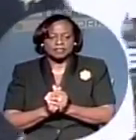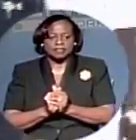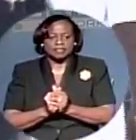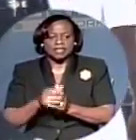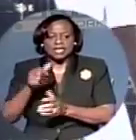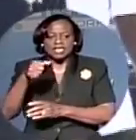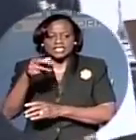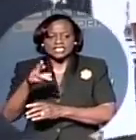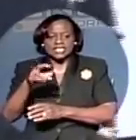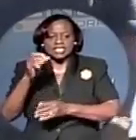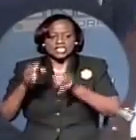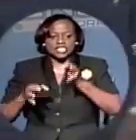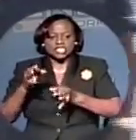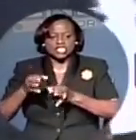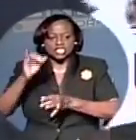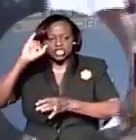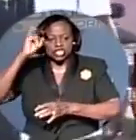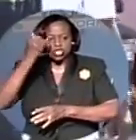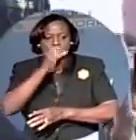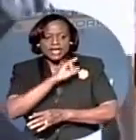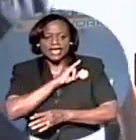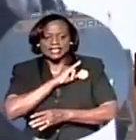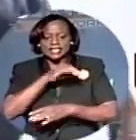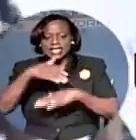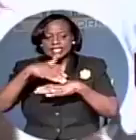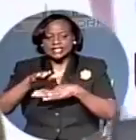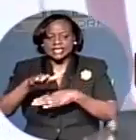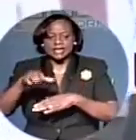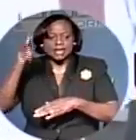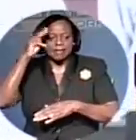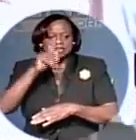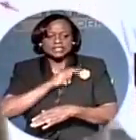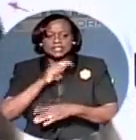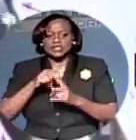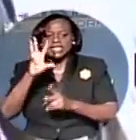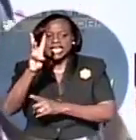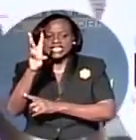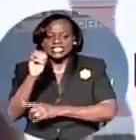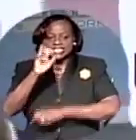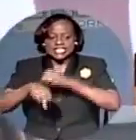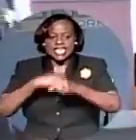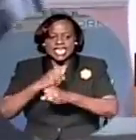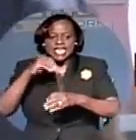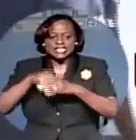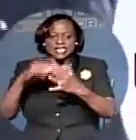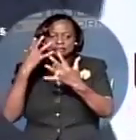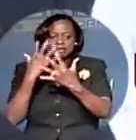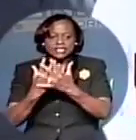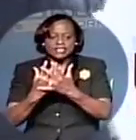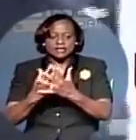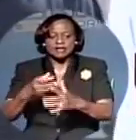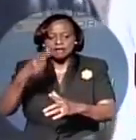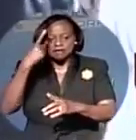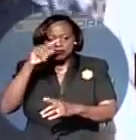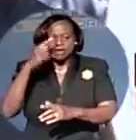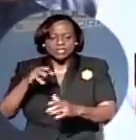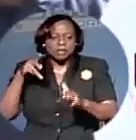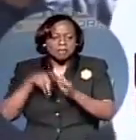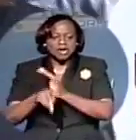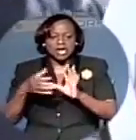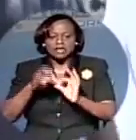Senior Justice John Isaacs has sentenced convicted murderer Maxo Tito to 60 years in prison for the brutal 2006 murder